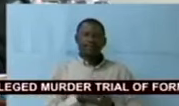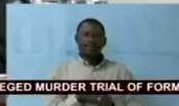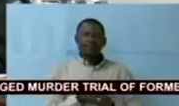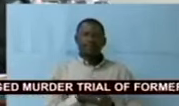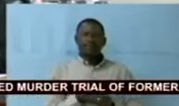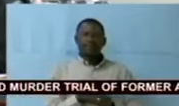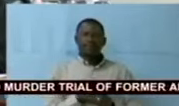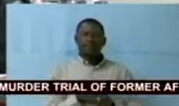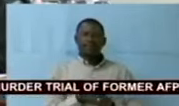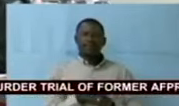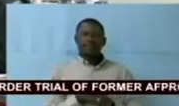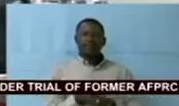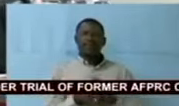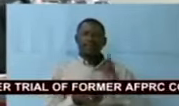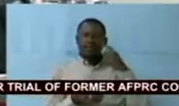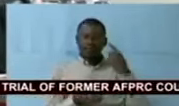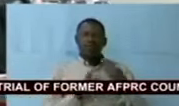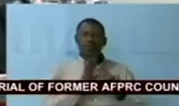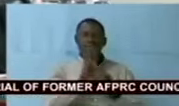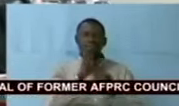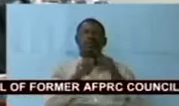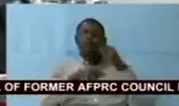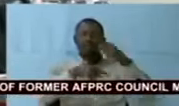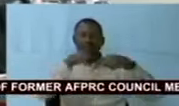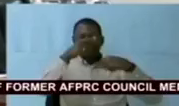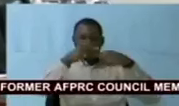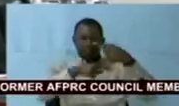will be unfold as we go along.